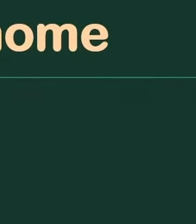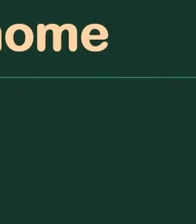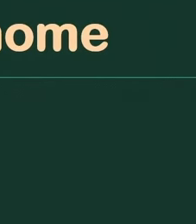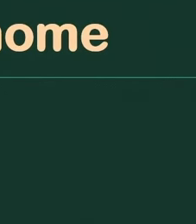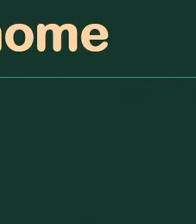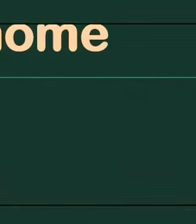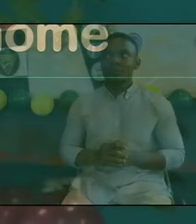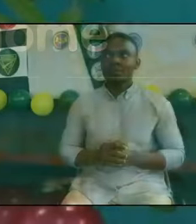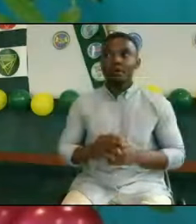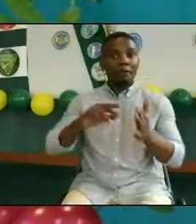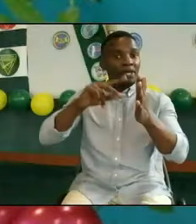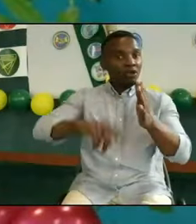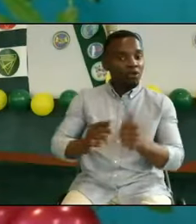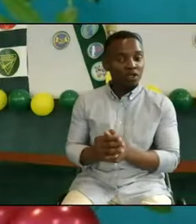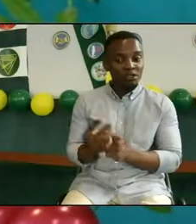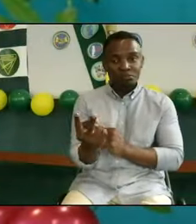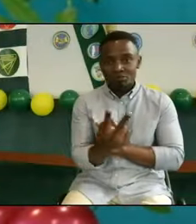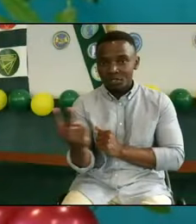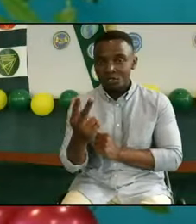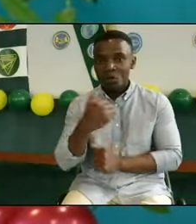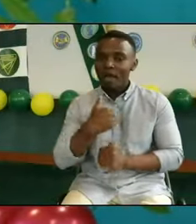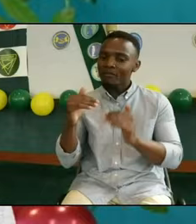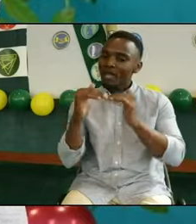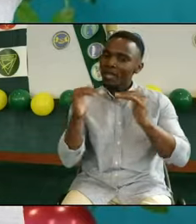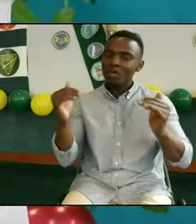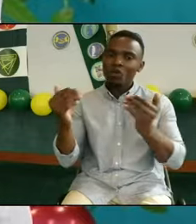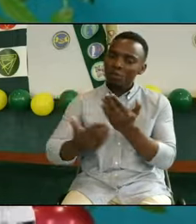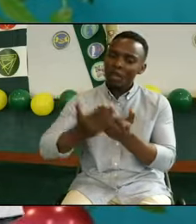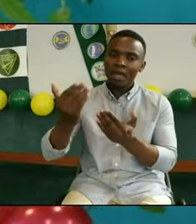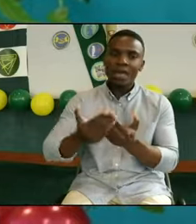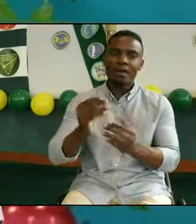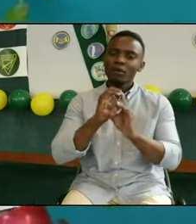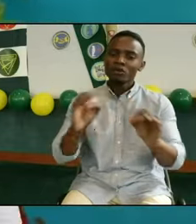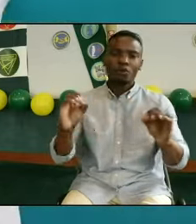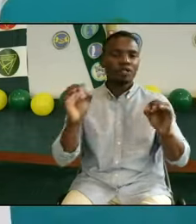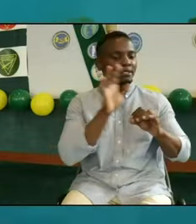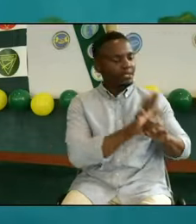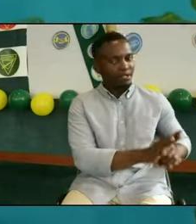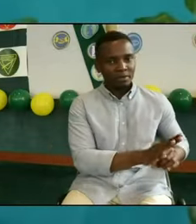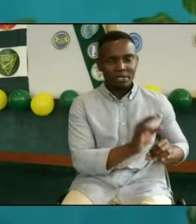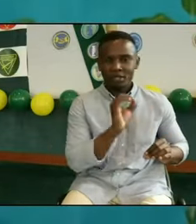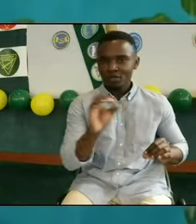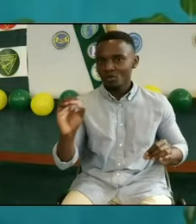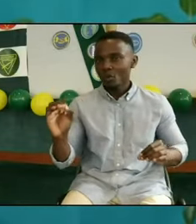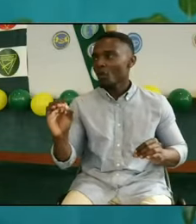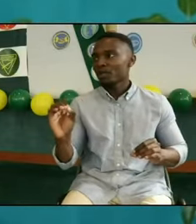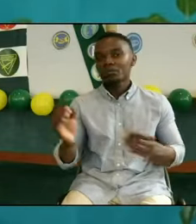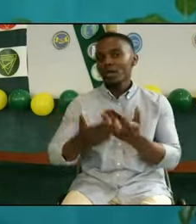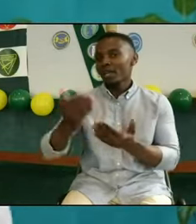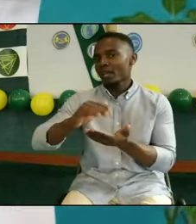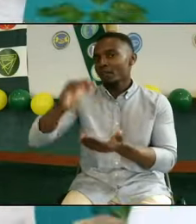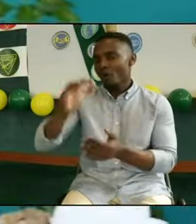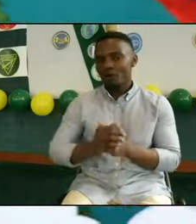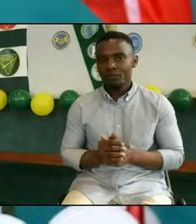So they were all having the same equal treatment. None of them was given advantage over the other. What